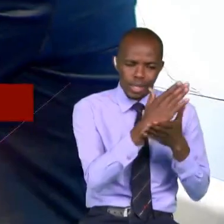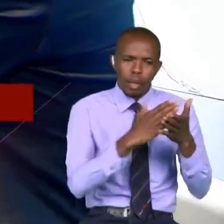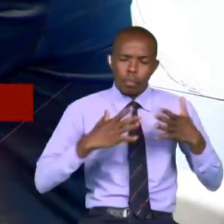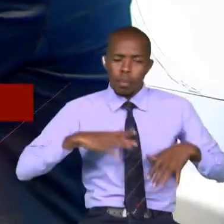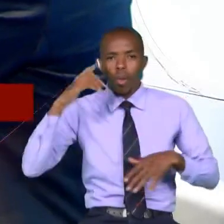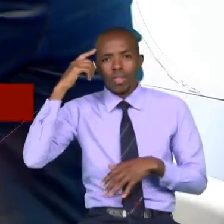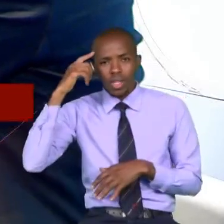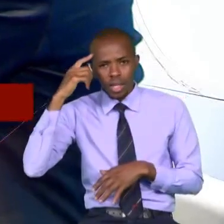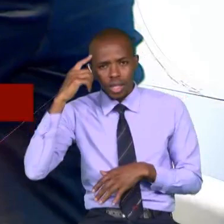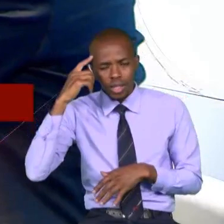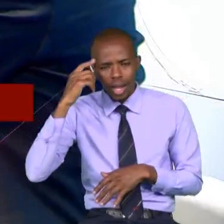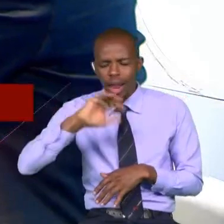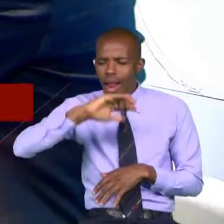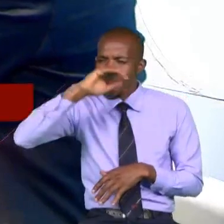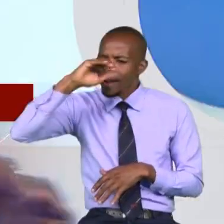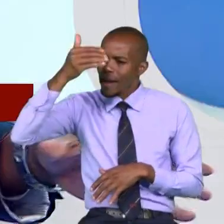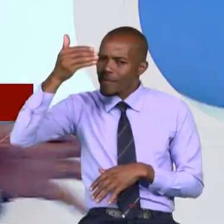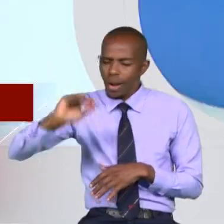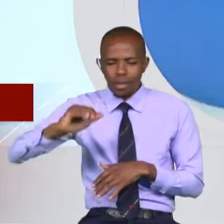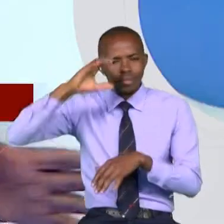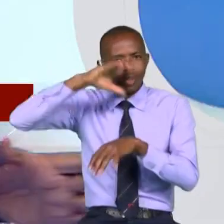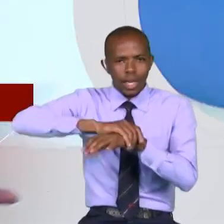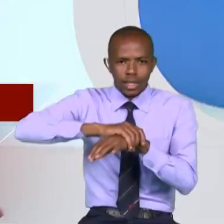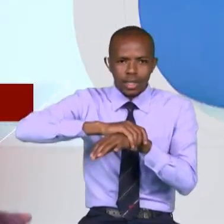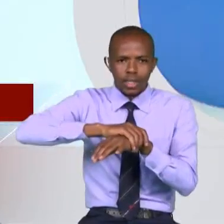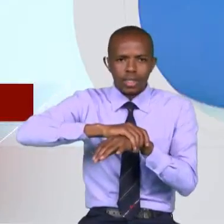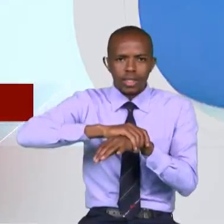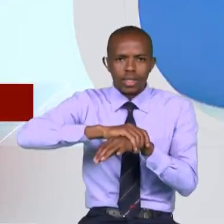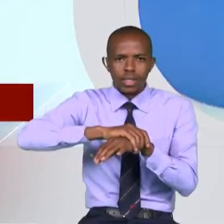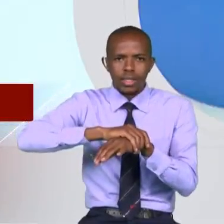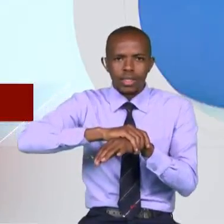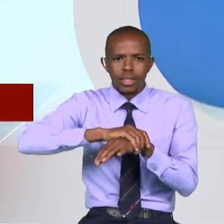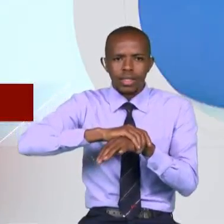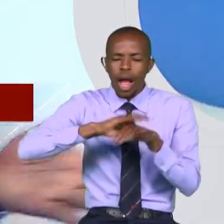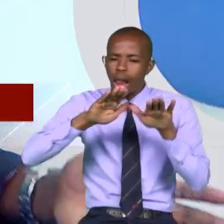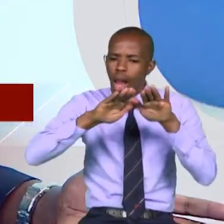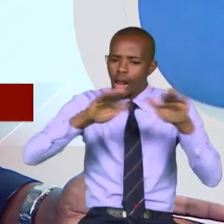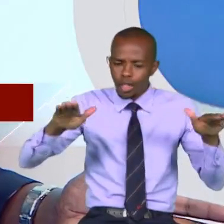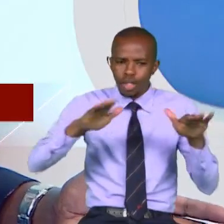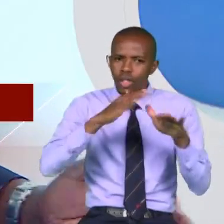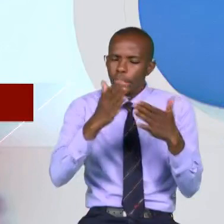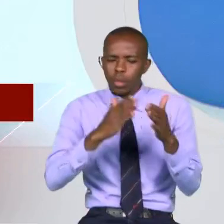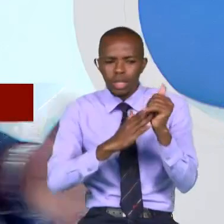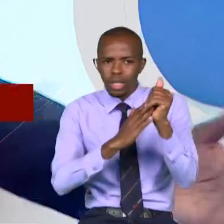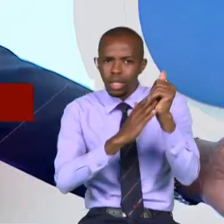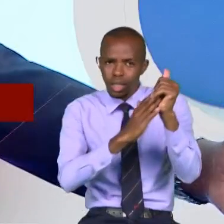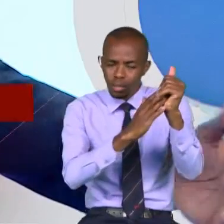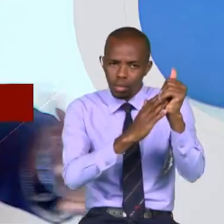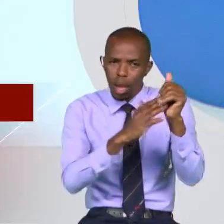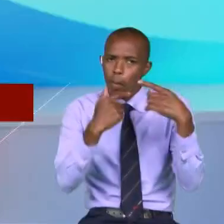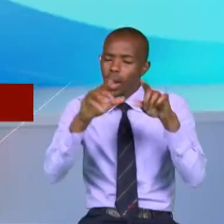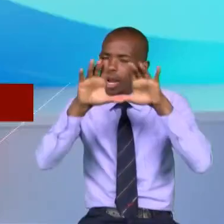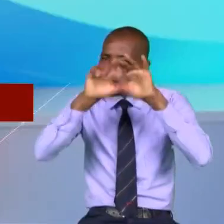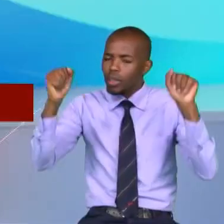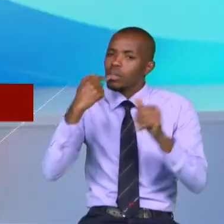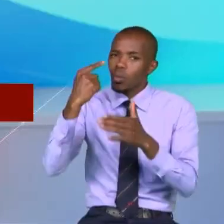that they might never get a share, the equal share of the leadership of this country. Mm. But now the president is bringing it